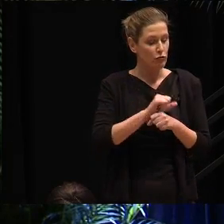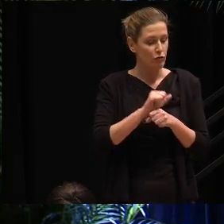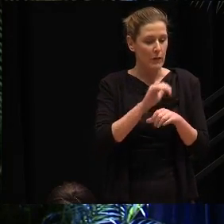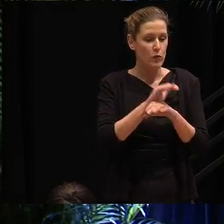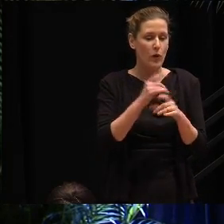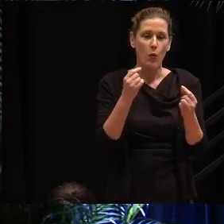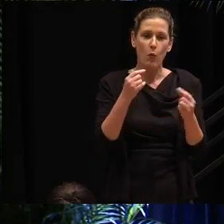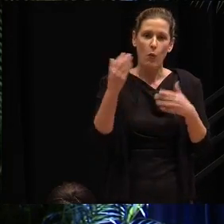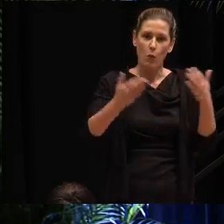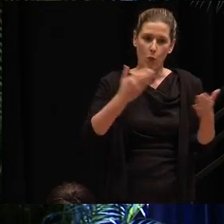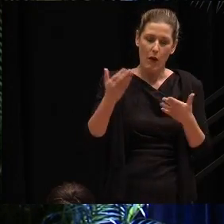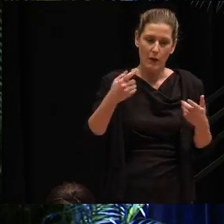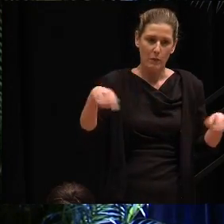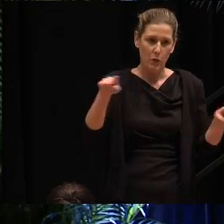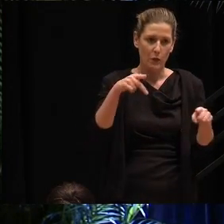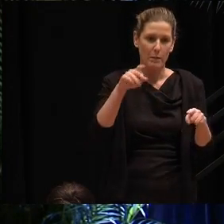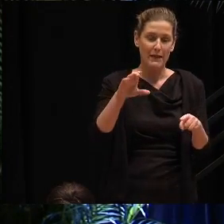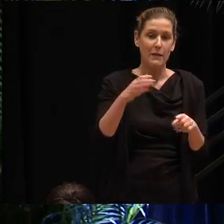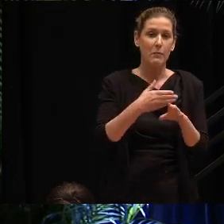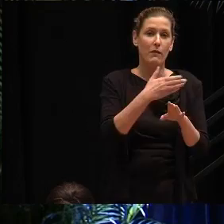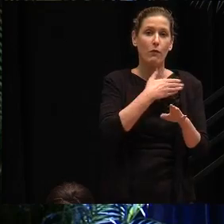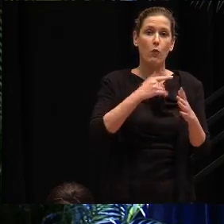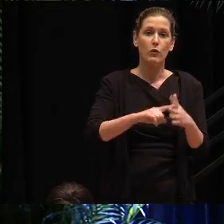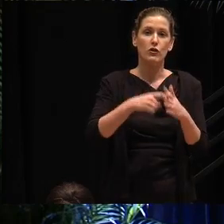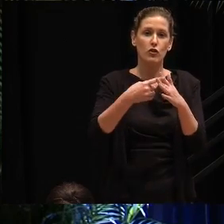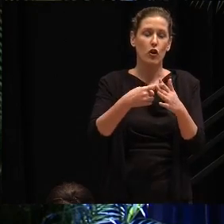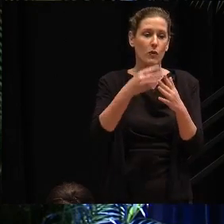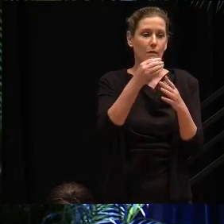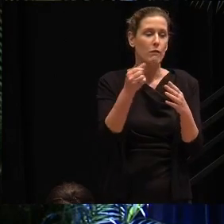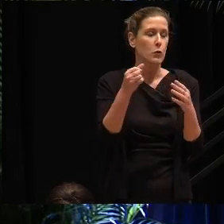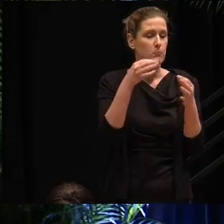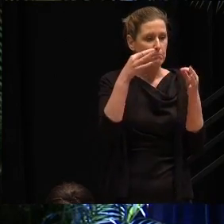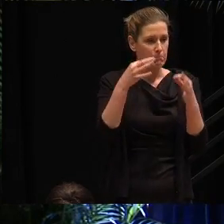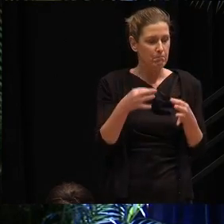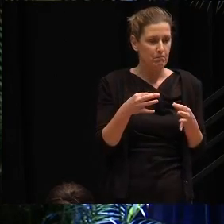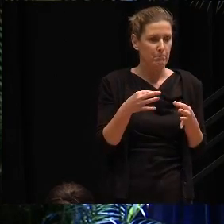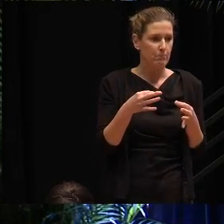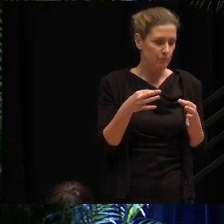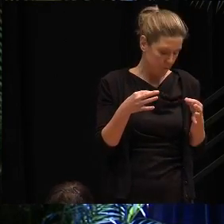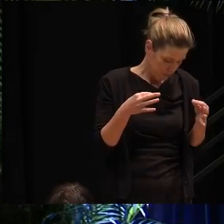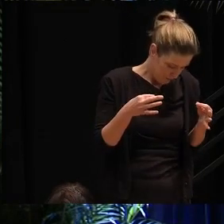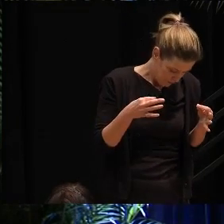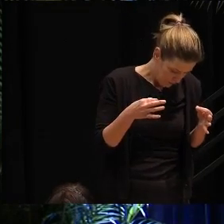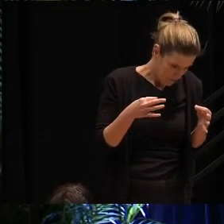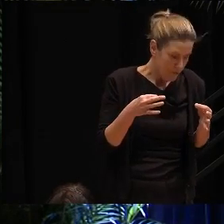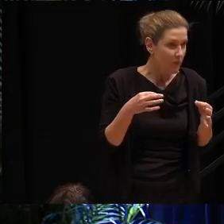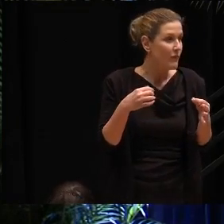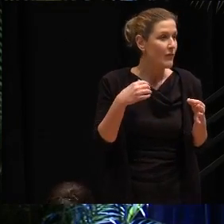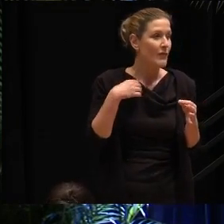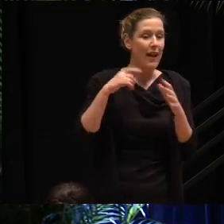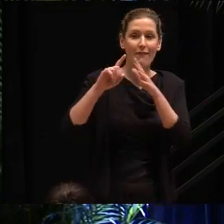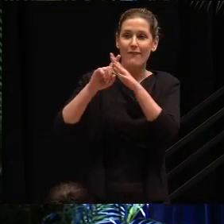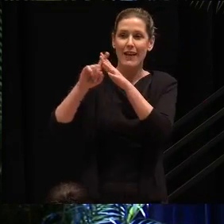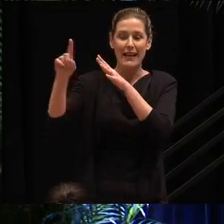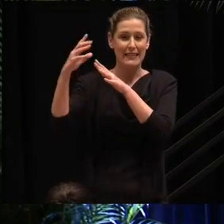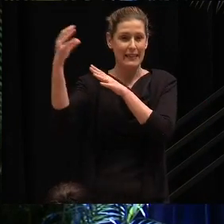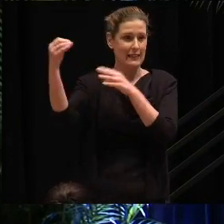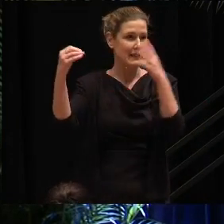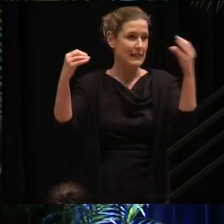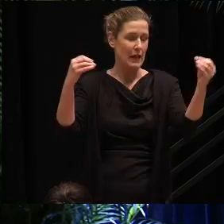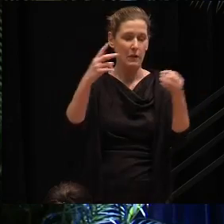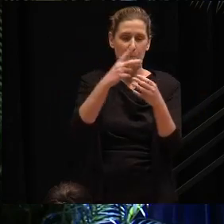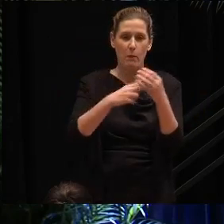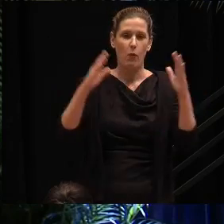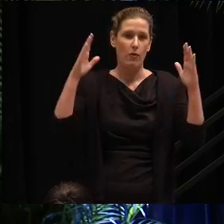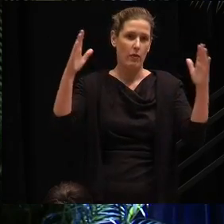to the college tonight. Before we begin, just a few housekeeping items. There are exits on both sides of the